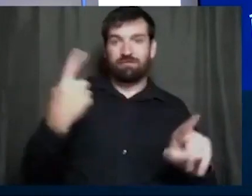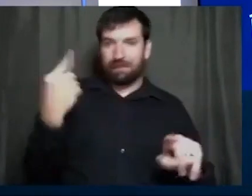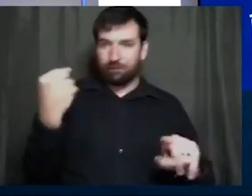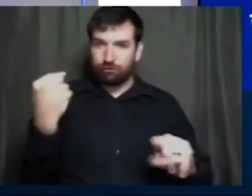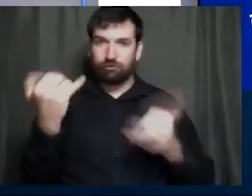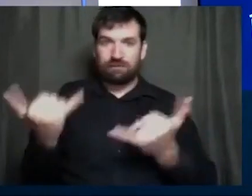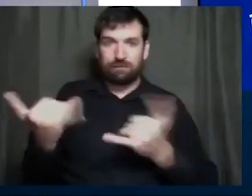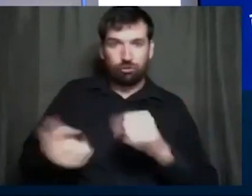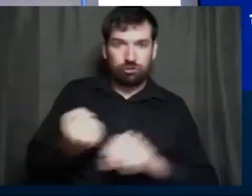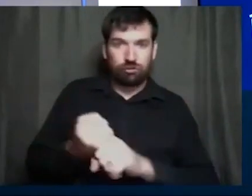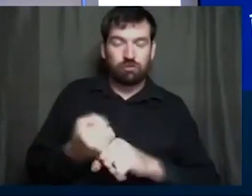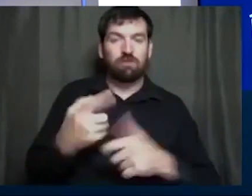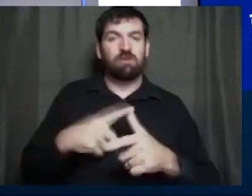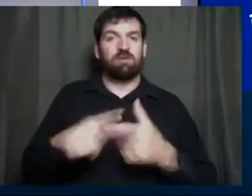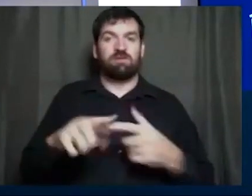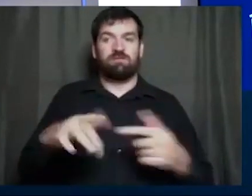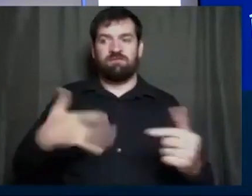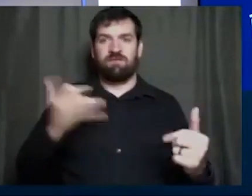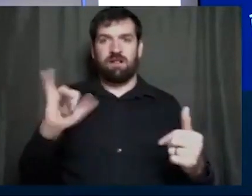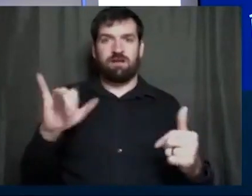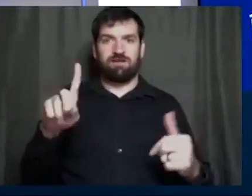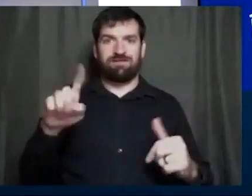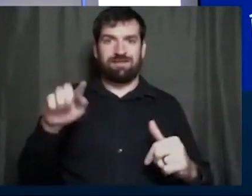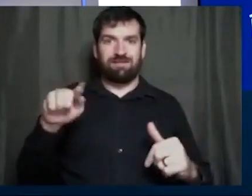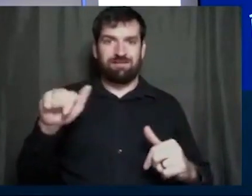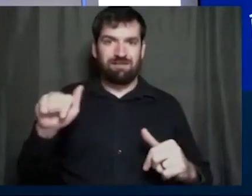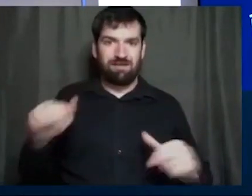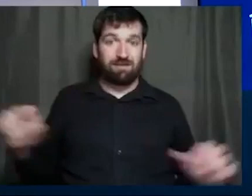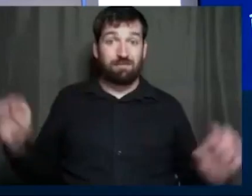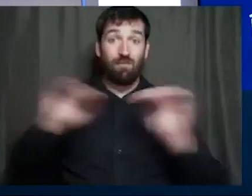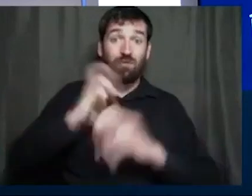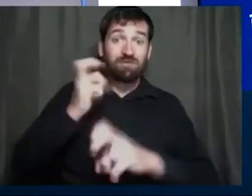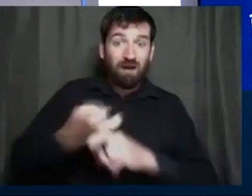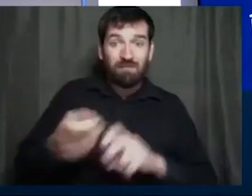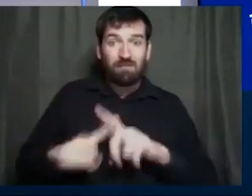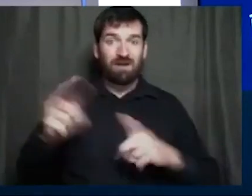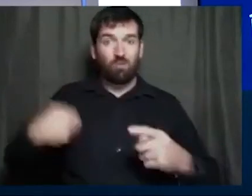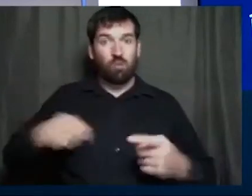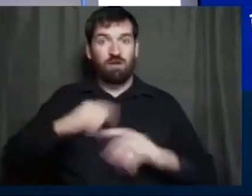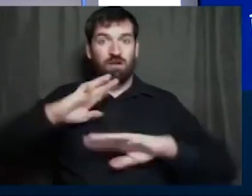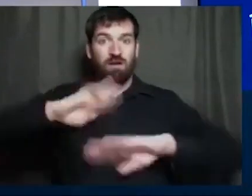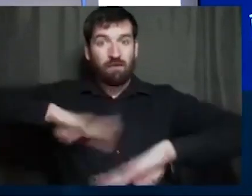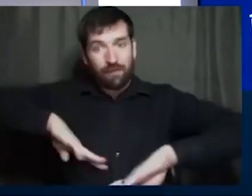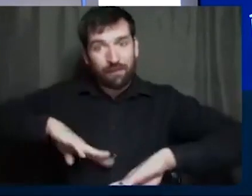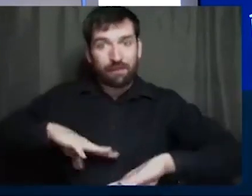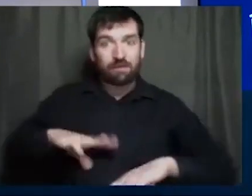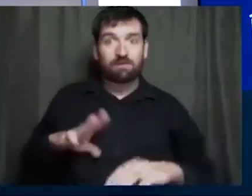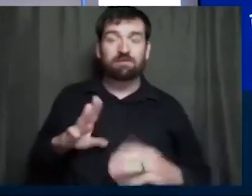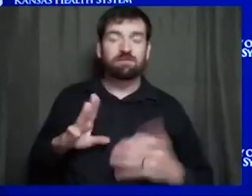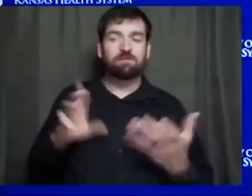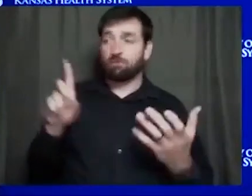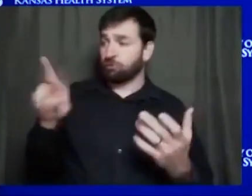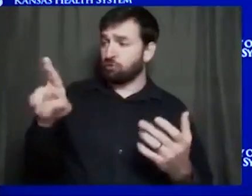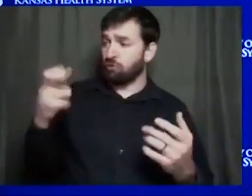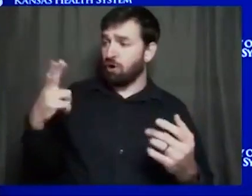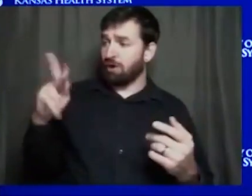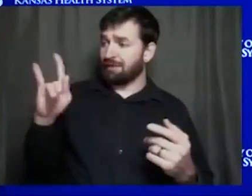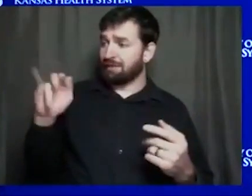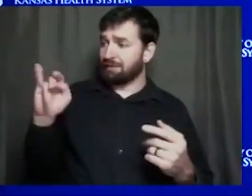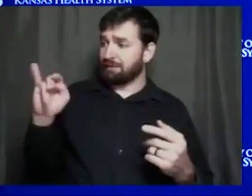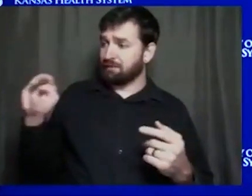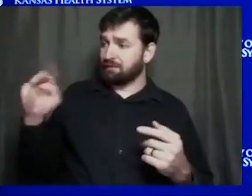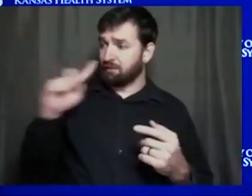it feels like Delta's tougher, but we're not being as tough. It's hard, I think, Dr. Hawkinson, your thoughts? Yeah, I mean, I think we should add in that